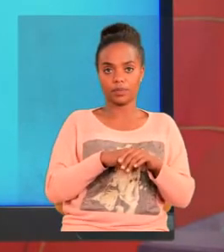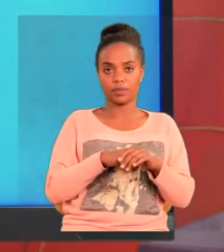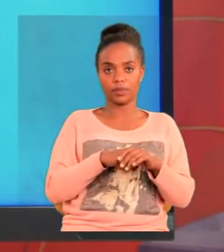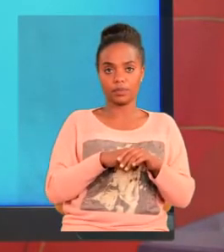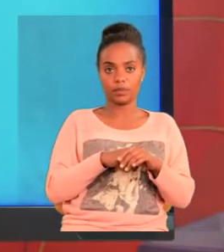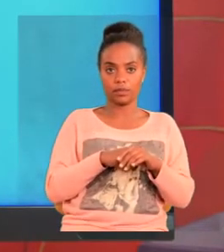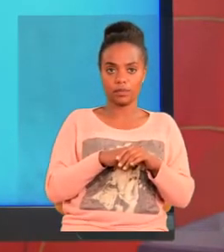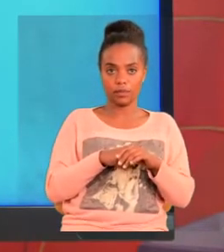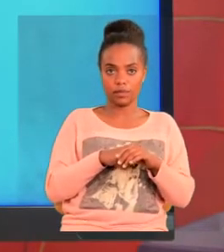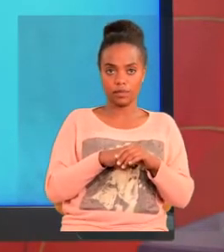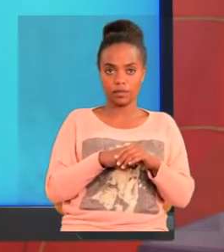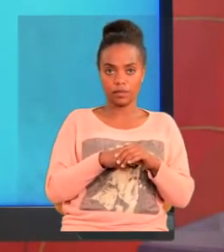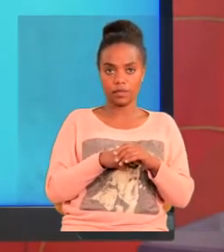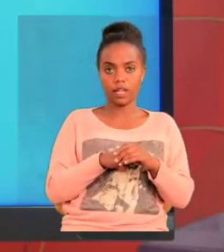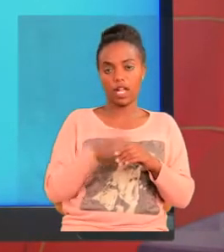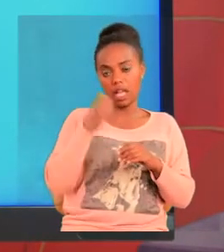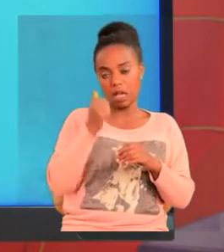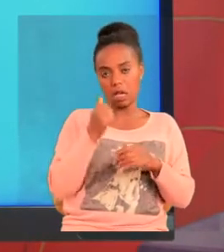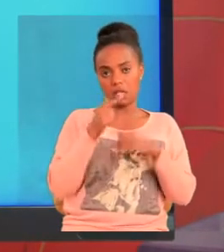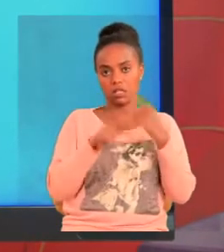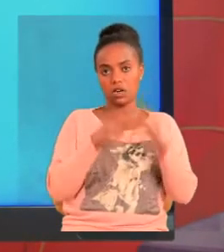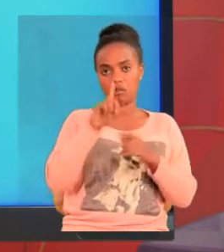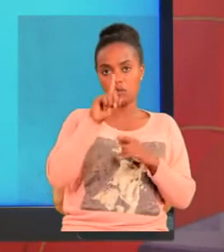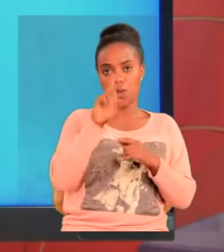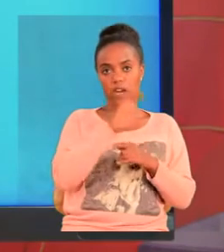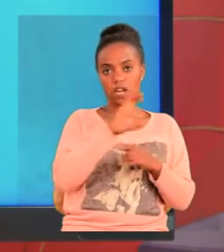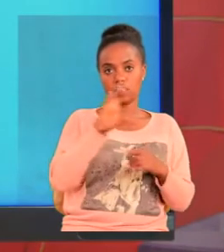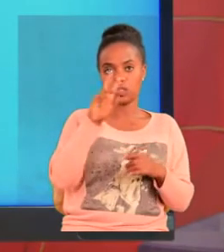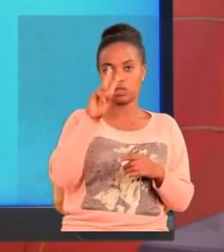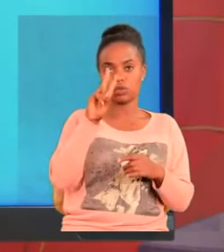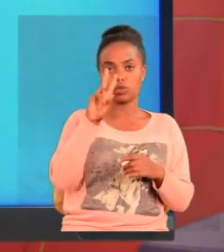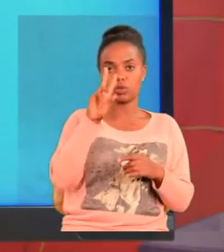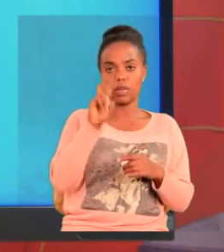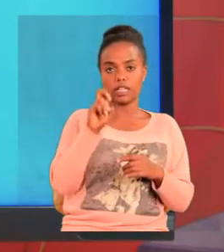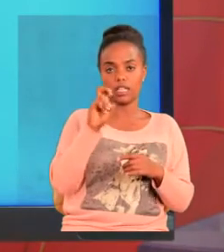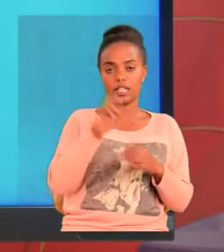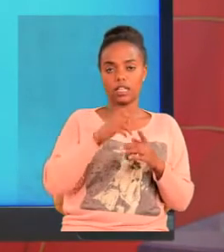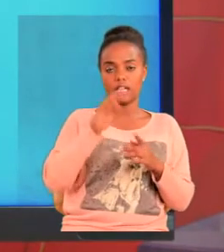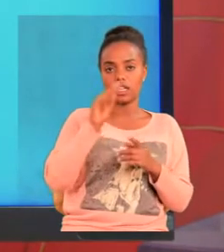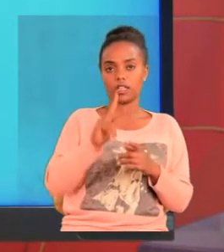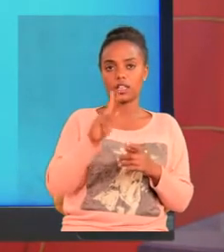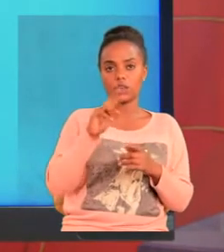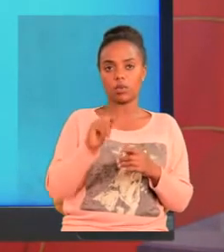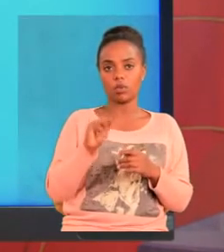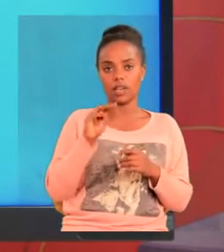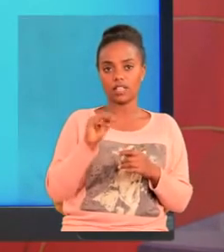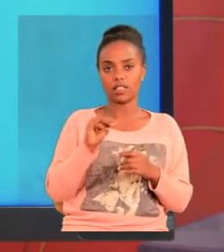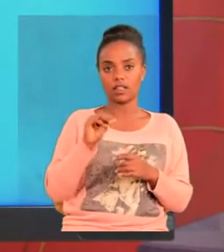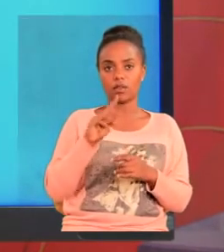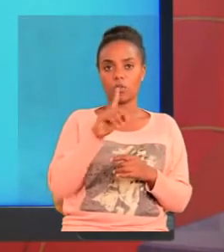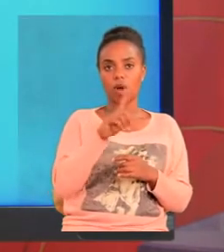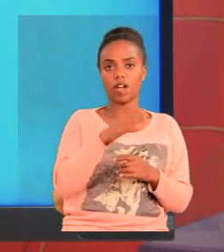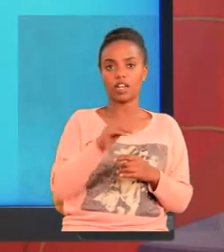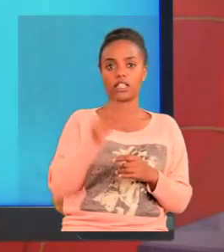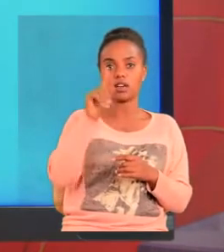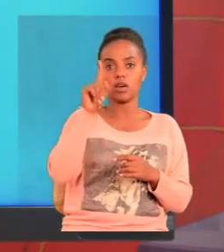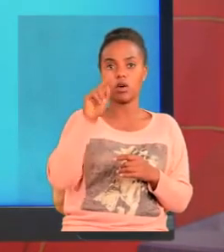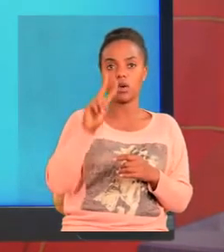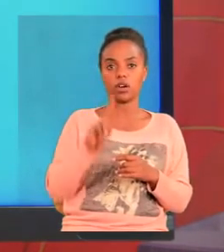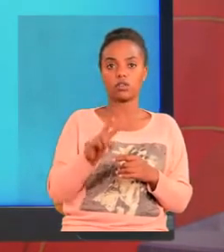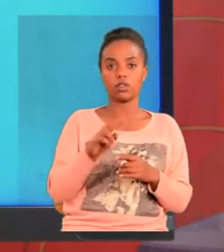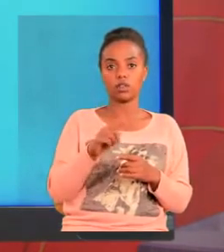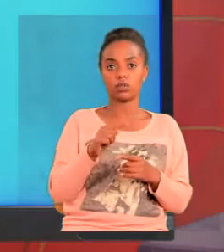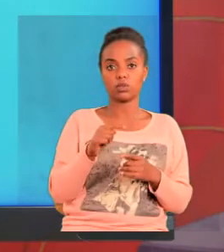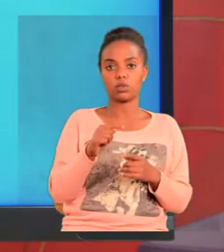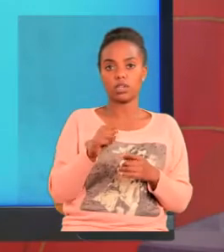In 1.5 hours, A travels 120 km, and in 1.5 hours, B travels distance of